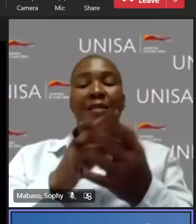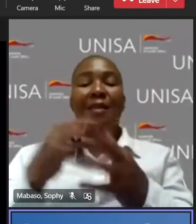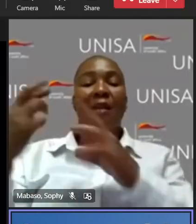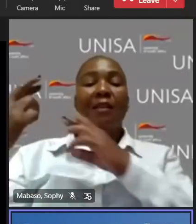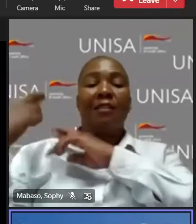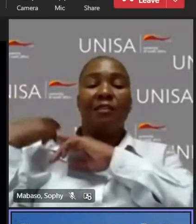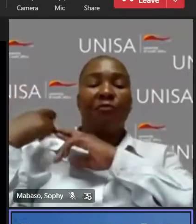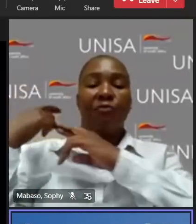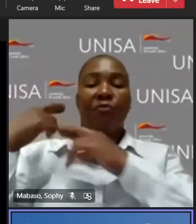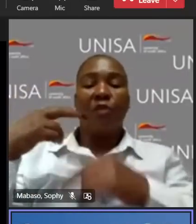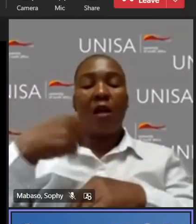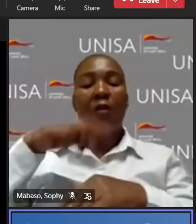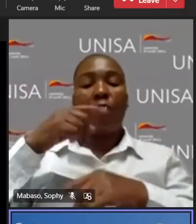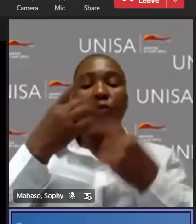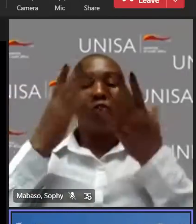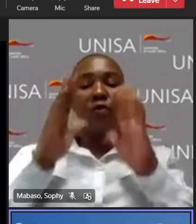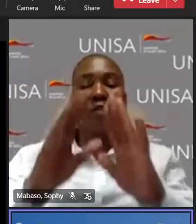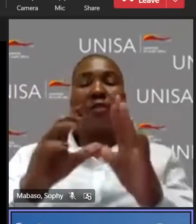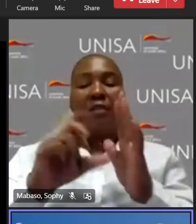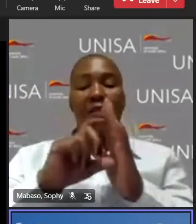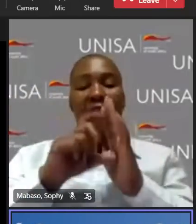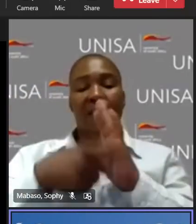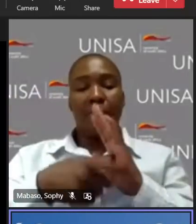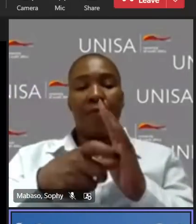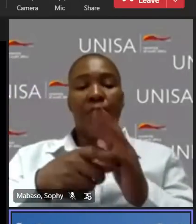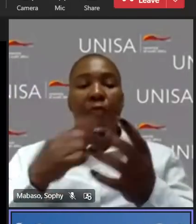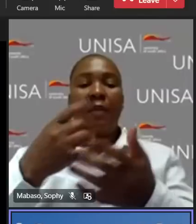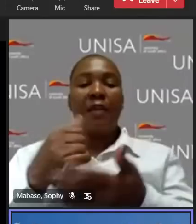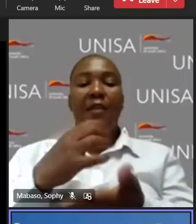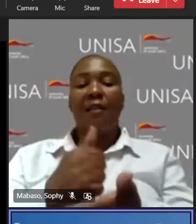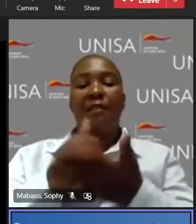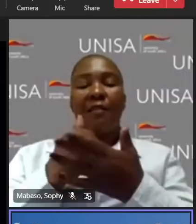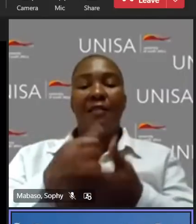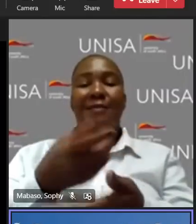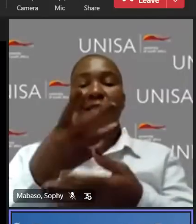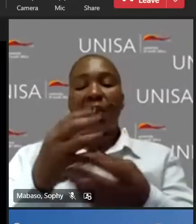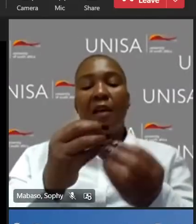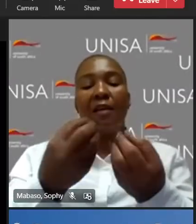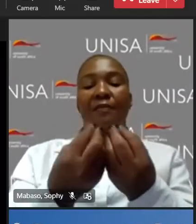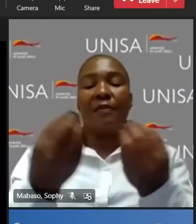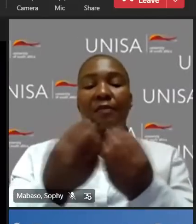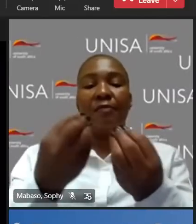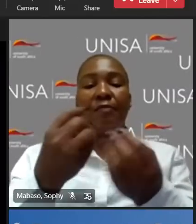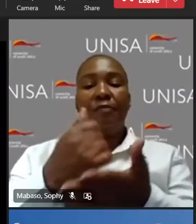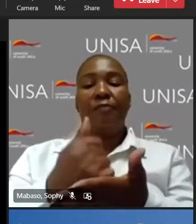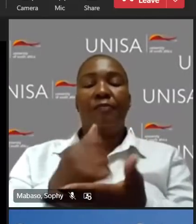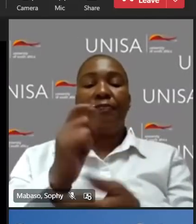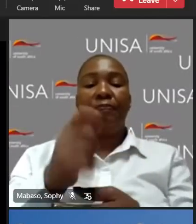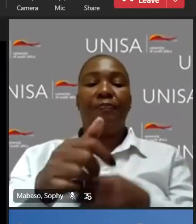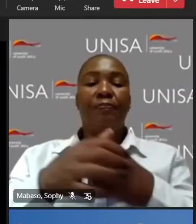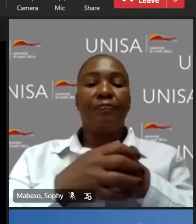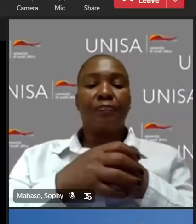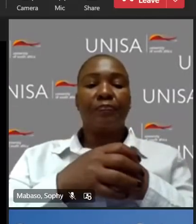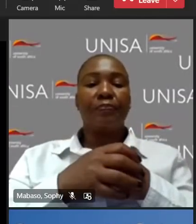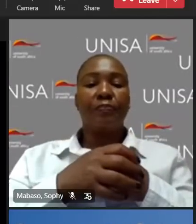assist our students in getting their devices and so on.